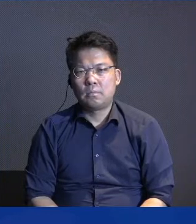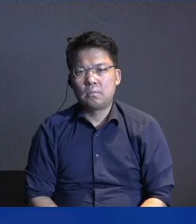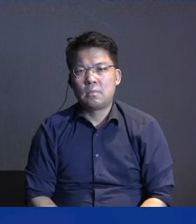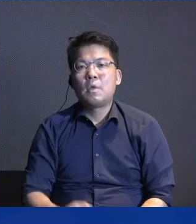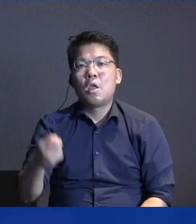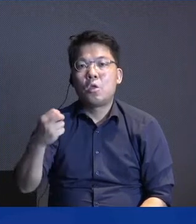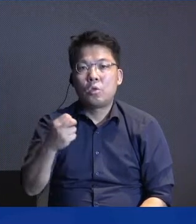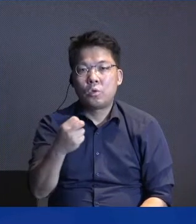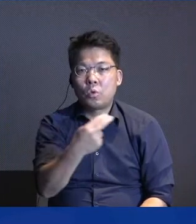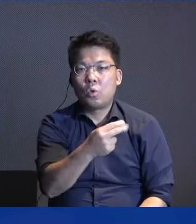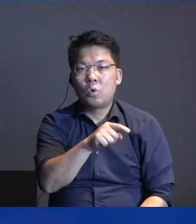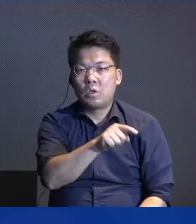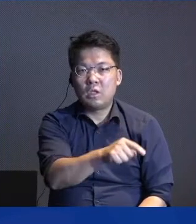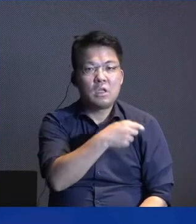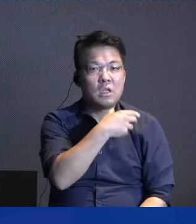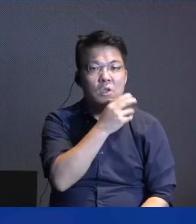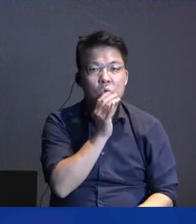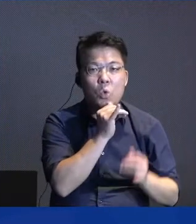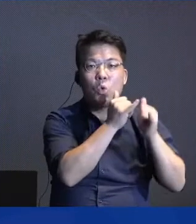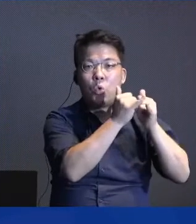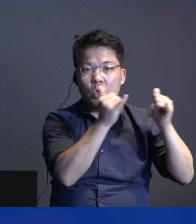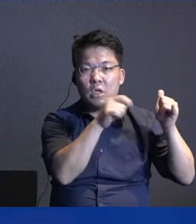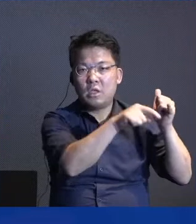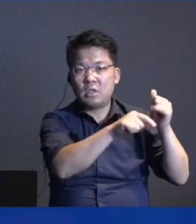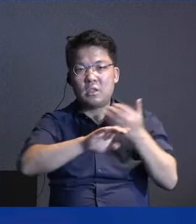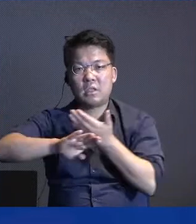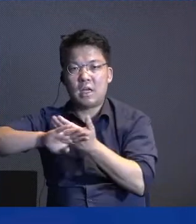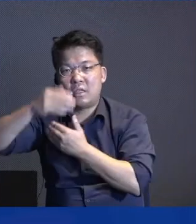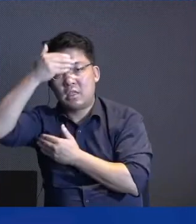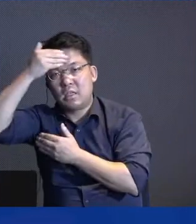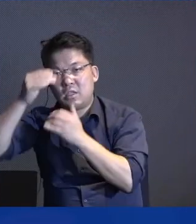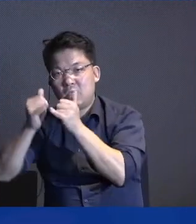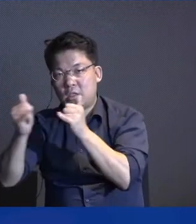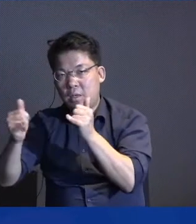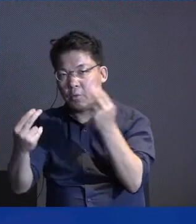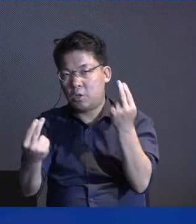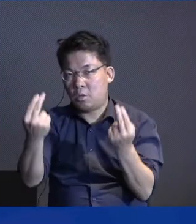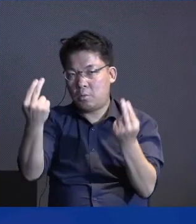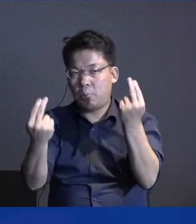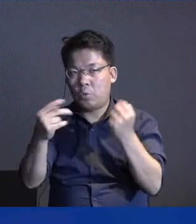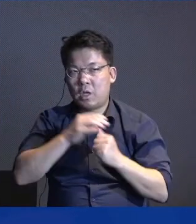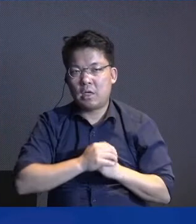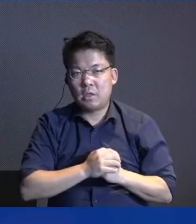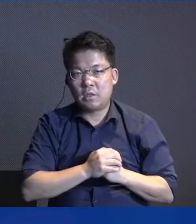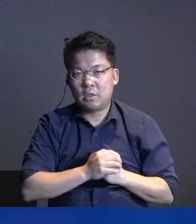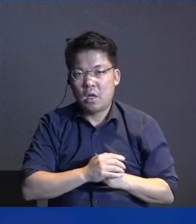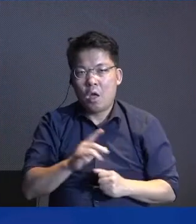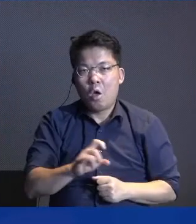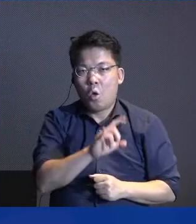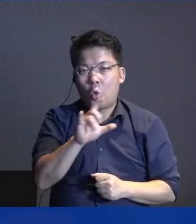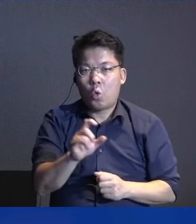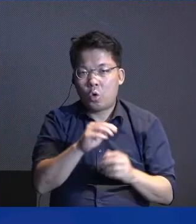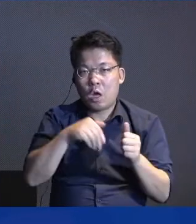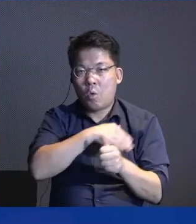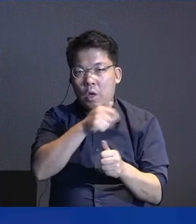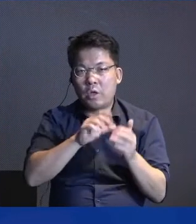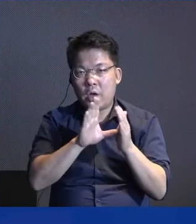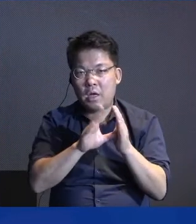the pandemic crisis. And optimism significantly contributed to experiencing positive